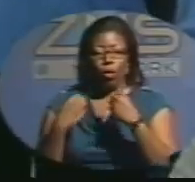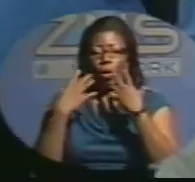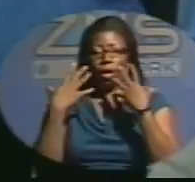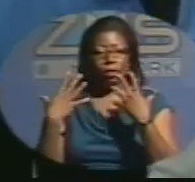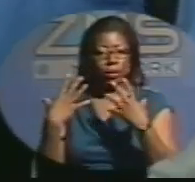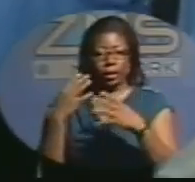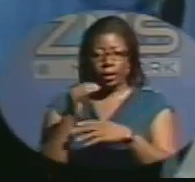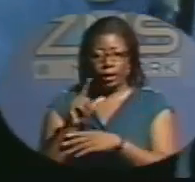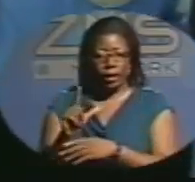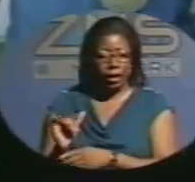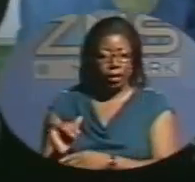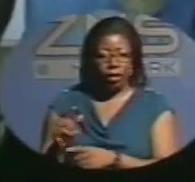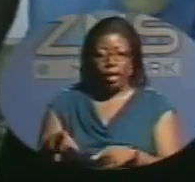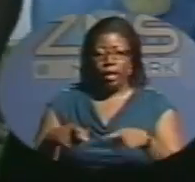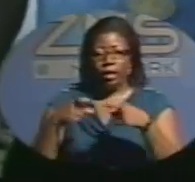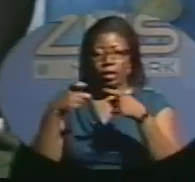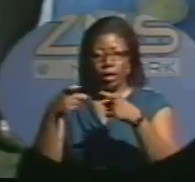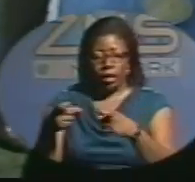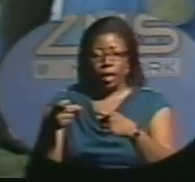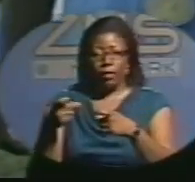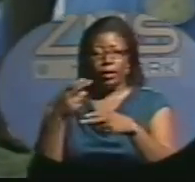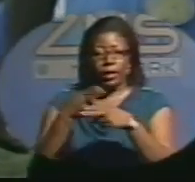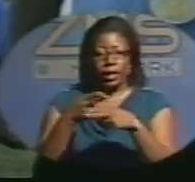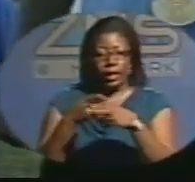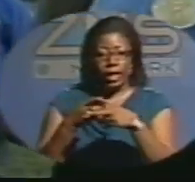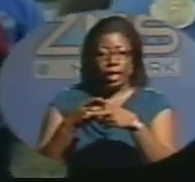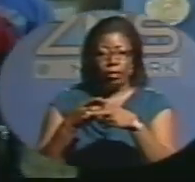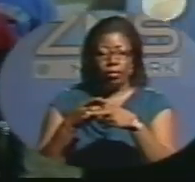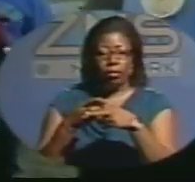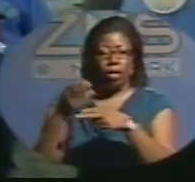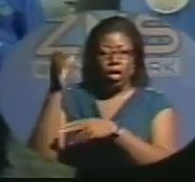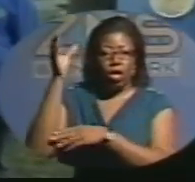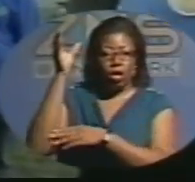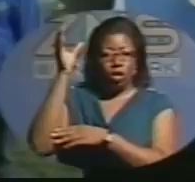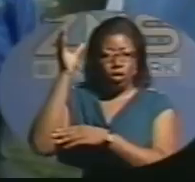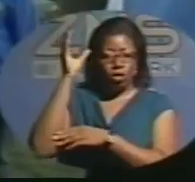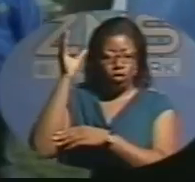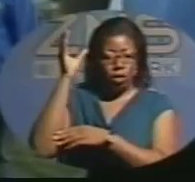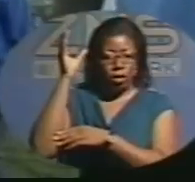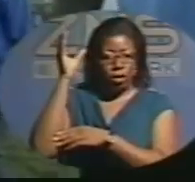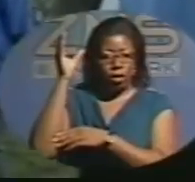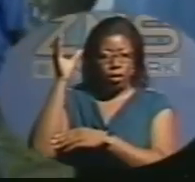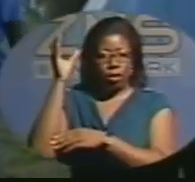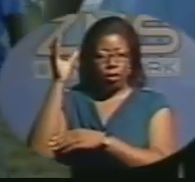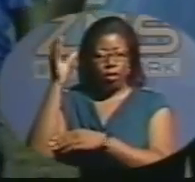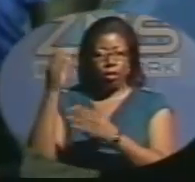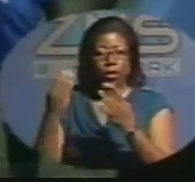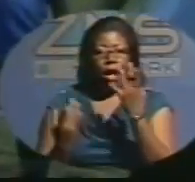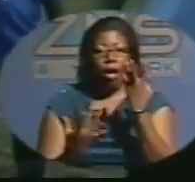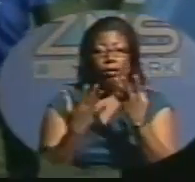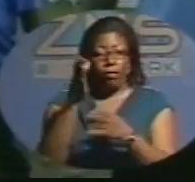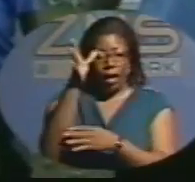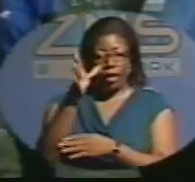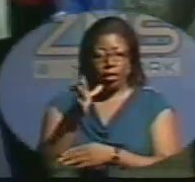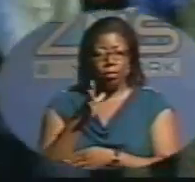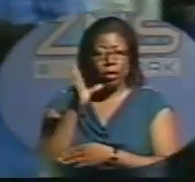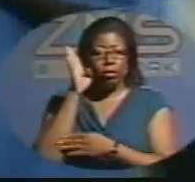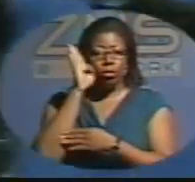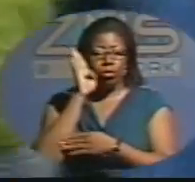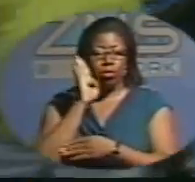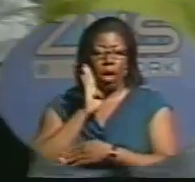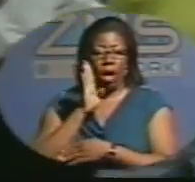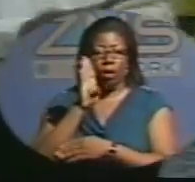made to give this the name of Chris Fireman Brown Boulevard.